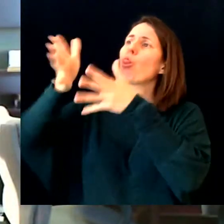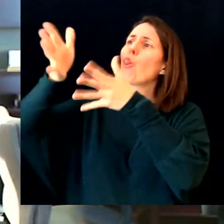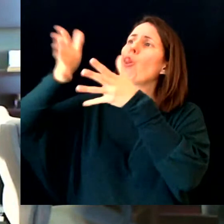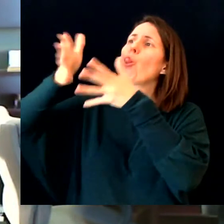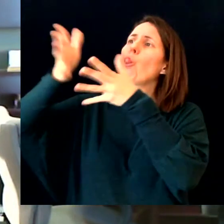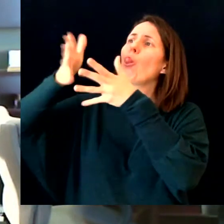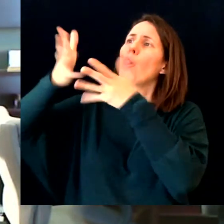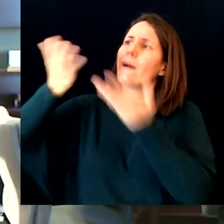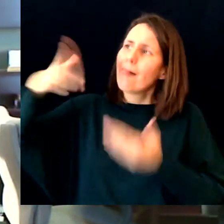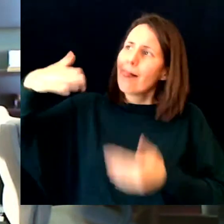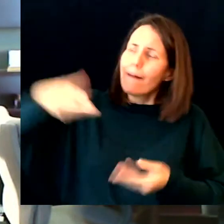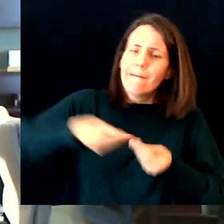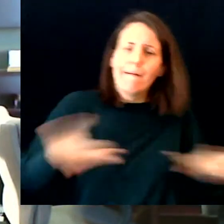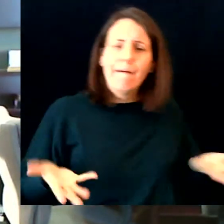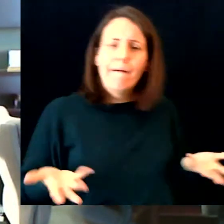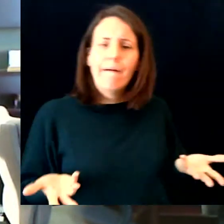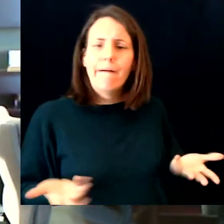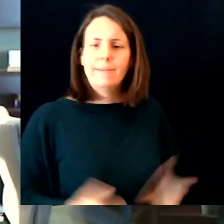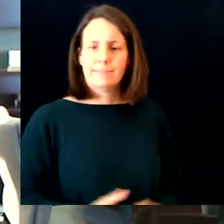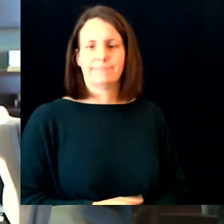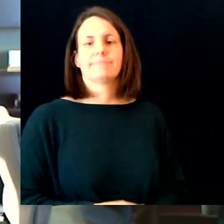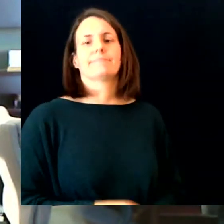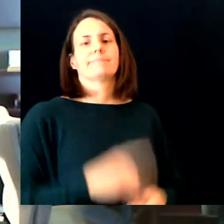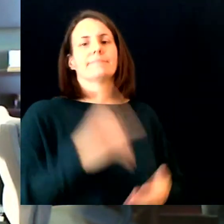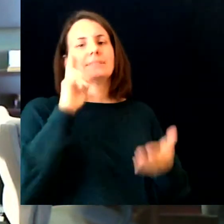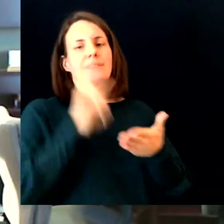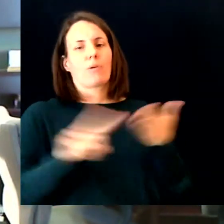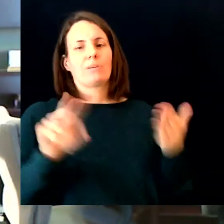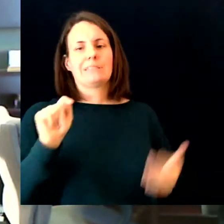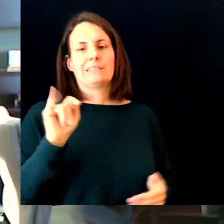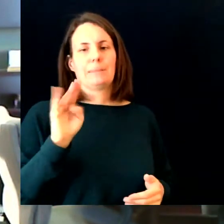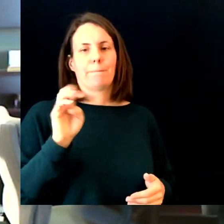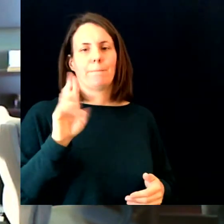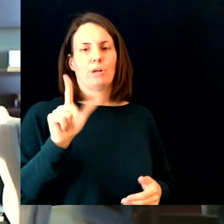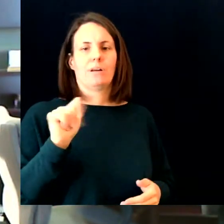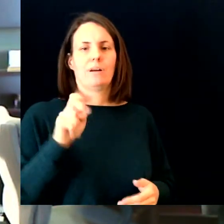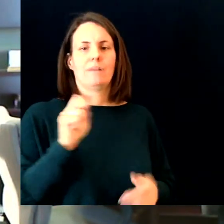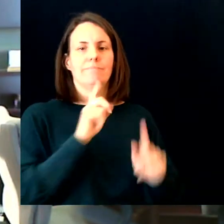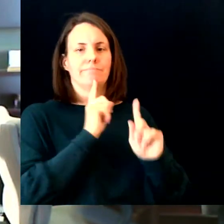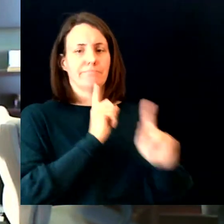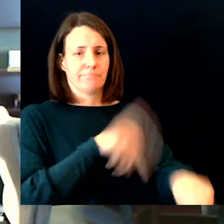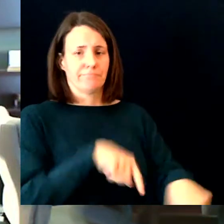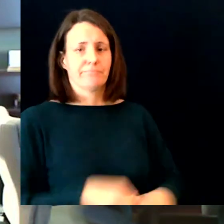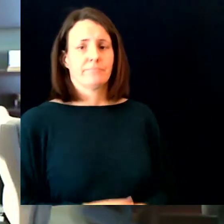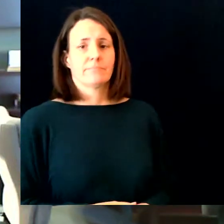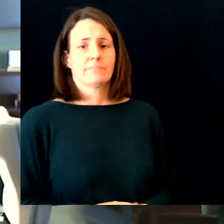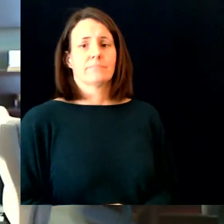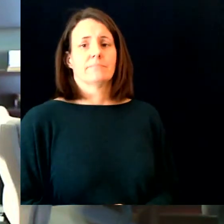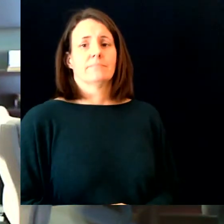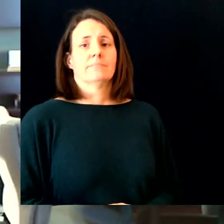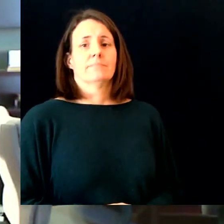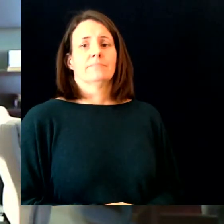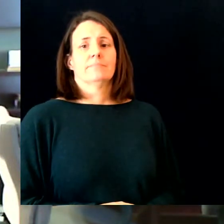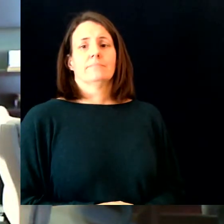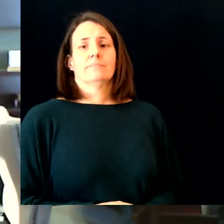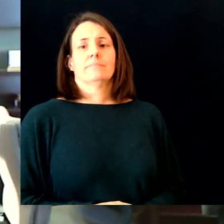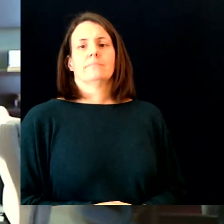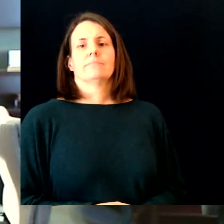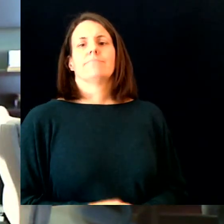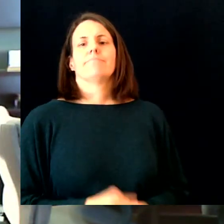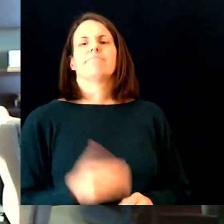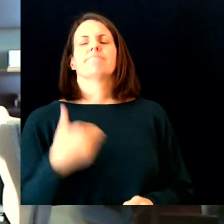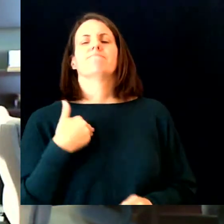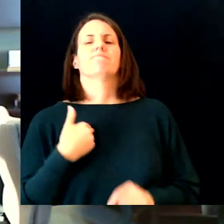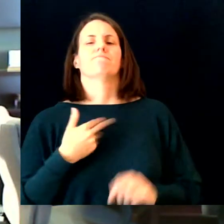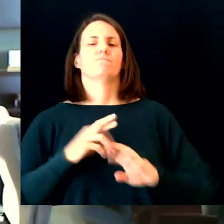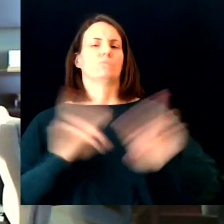of weeks is through a survey that has been sent out to emergency management partners and to local and tribal health departments, who